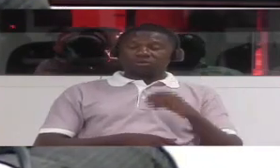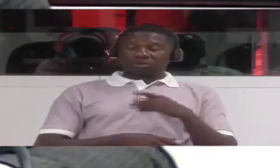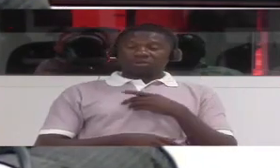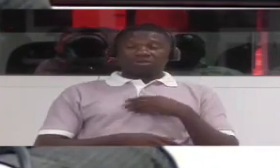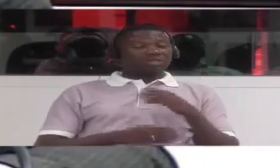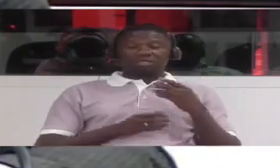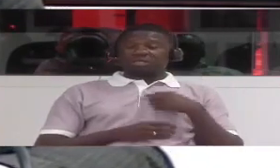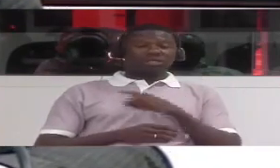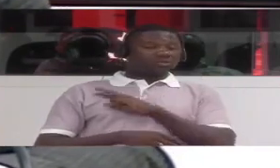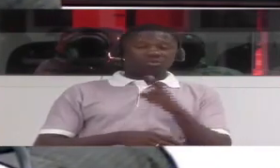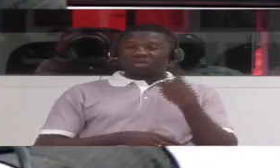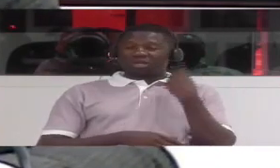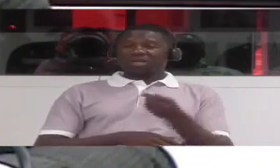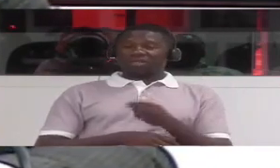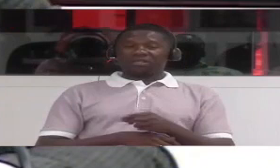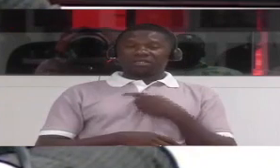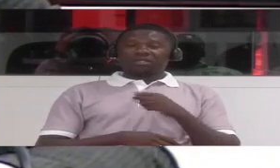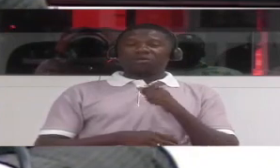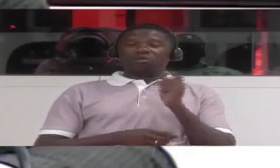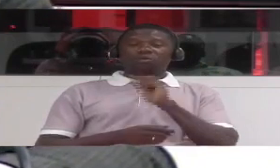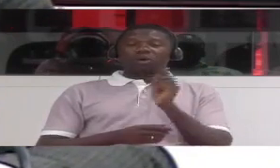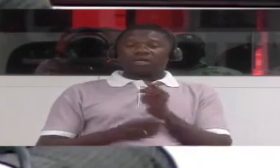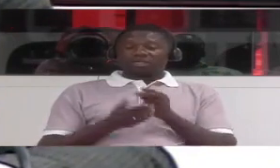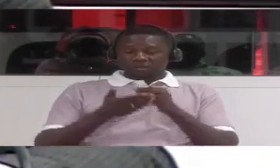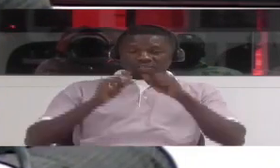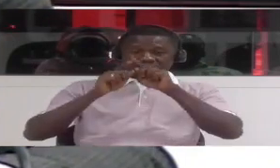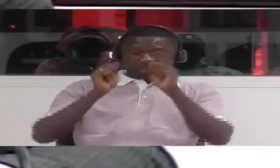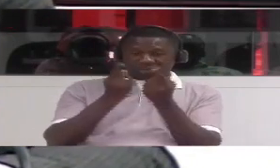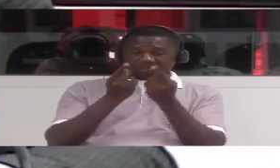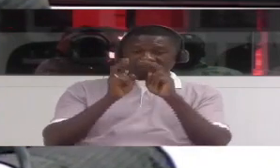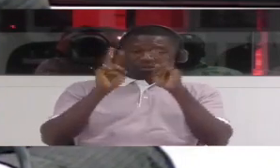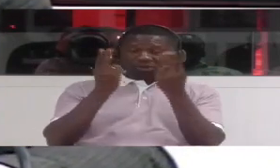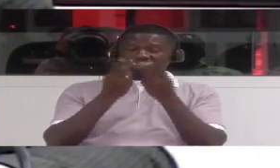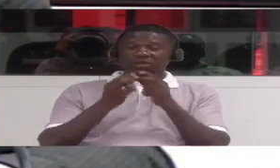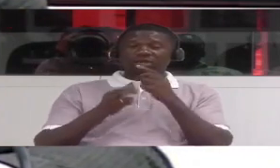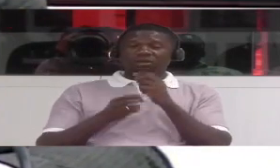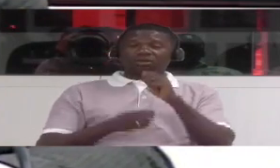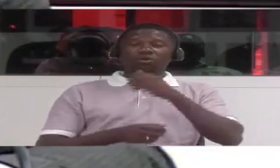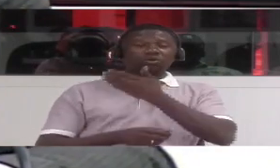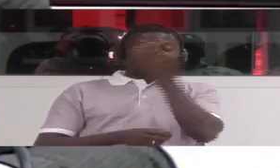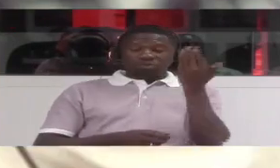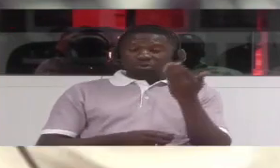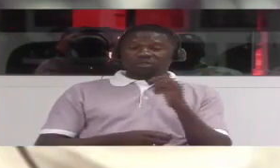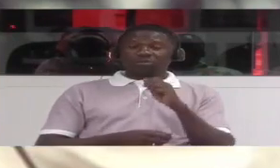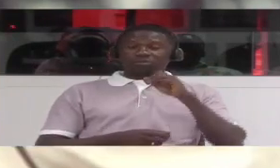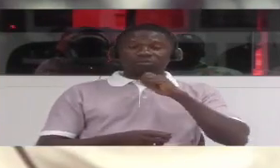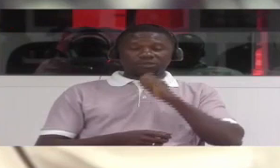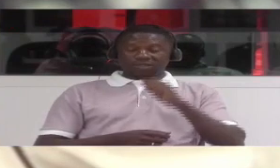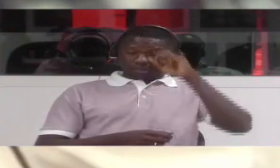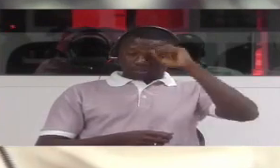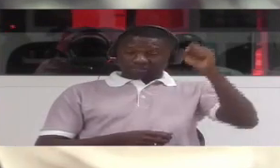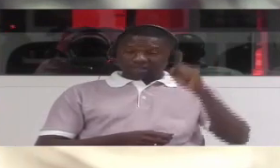columns, good morning Mr. President columns, where he raised issues that are very pertinent and sensitive. And all this